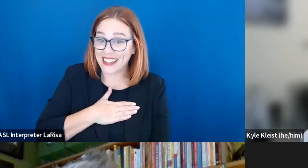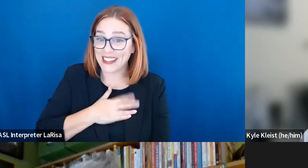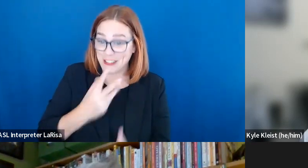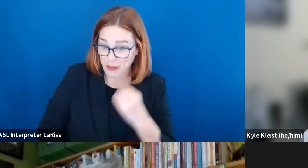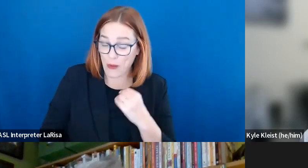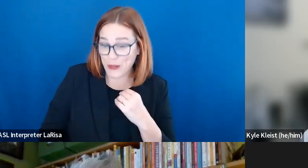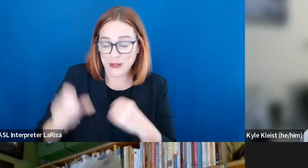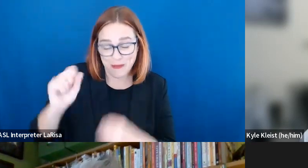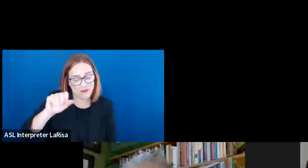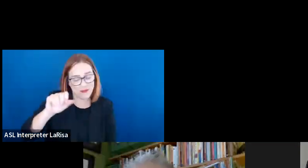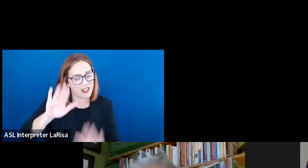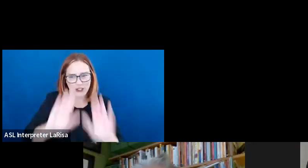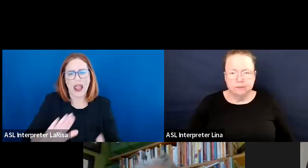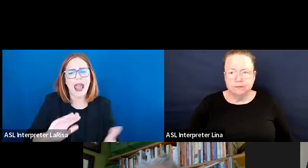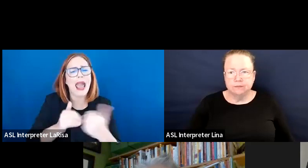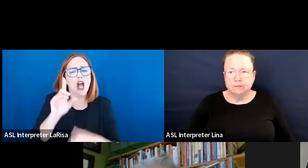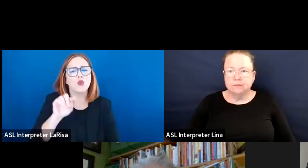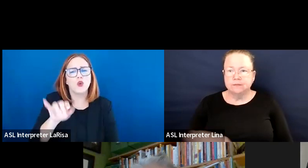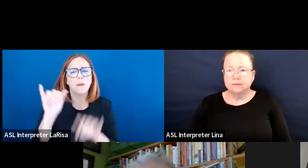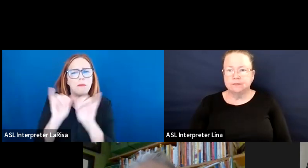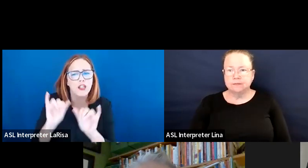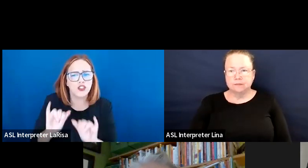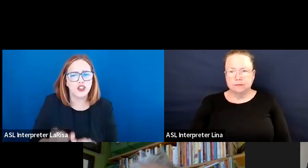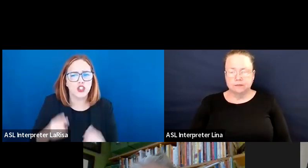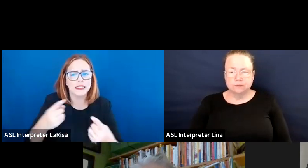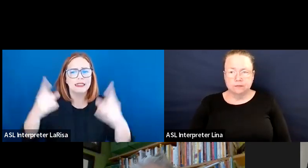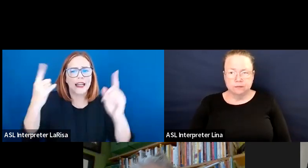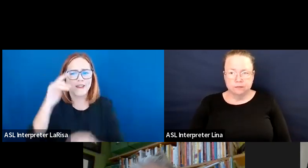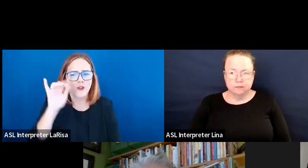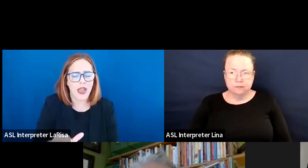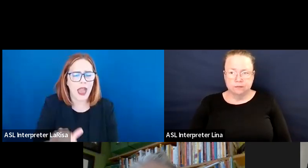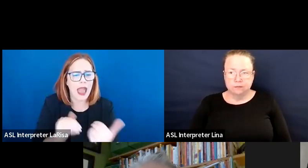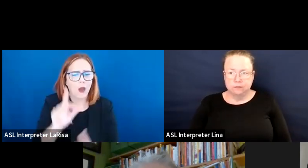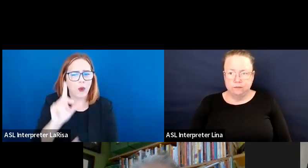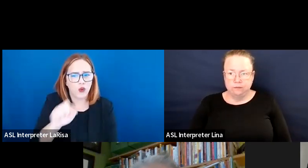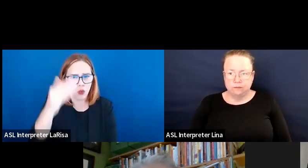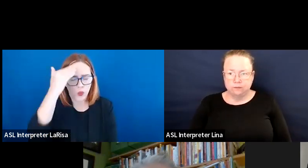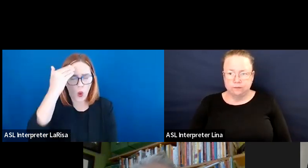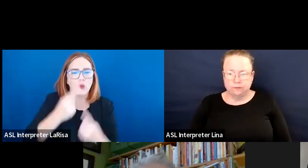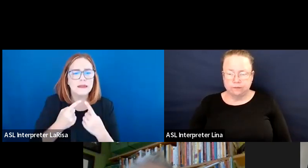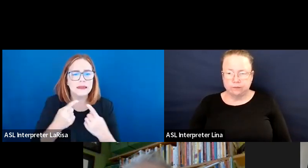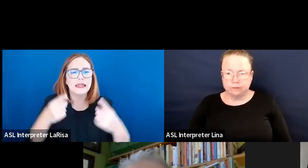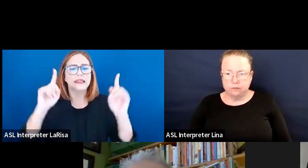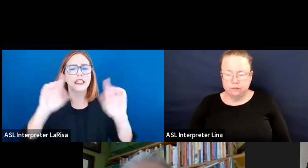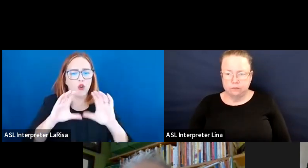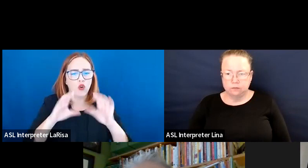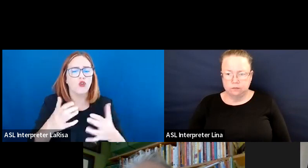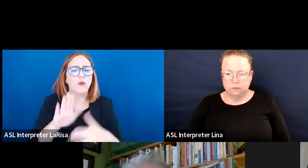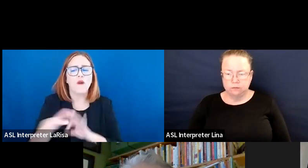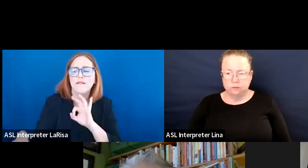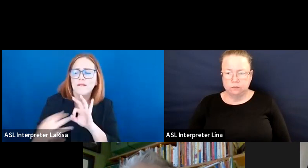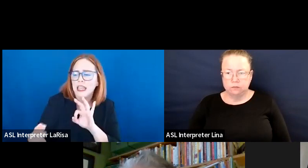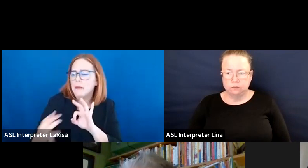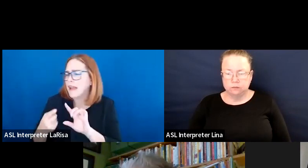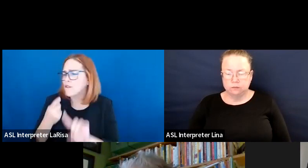great. So how do you measure the success? How do you know that they are successful groups? What kind of feedback do you get from the